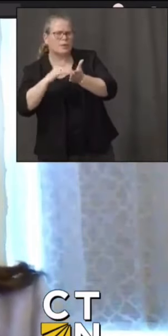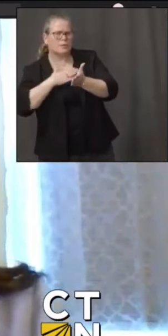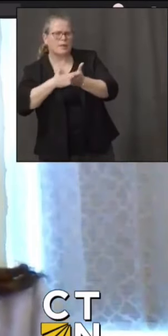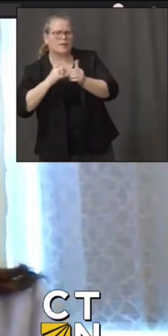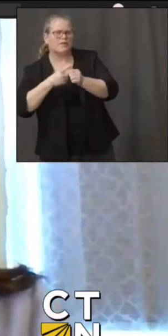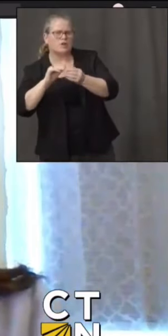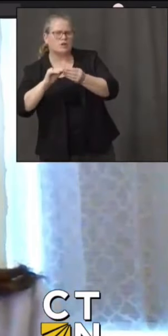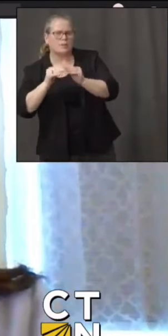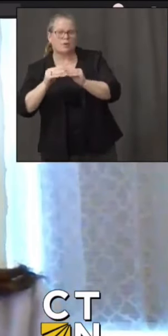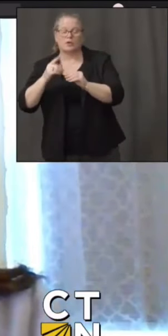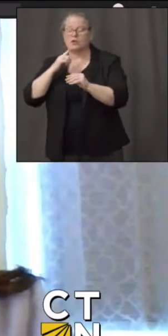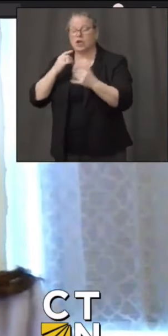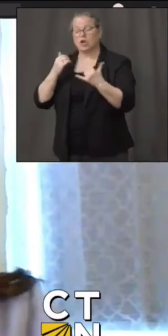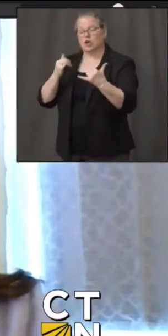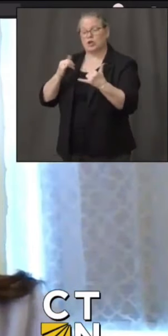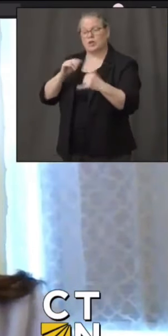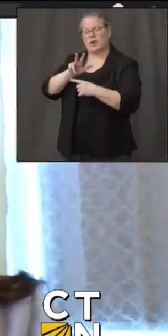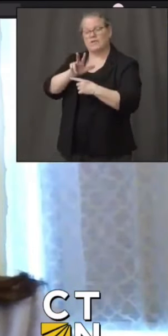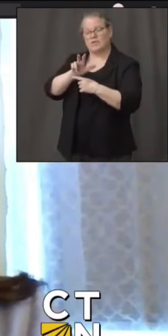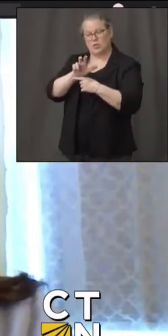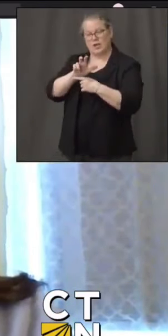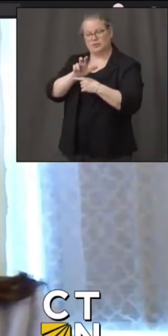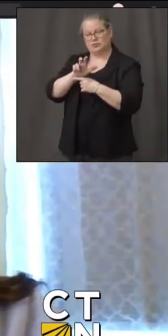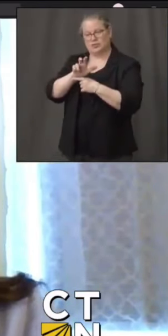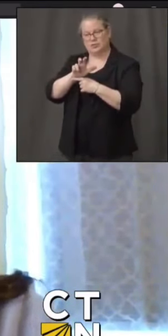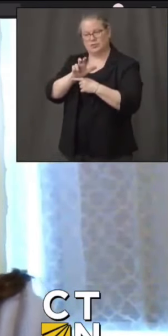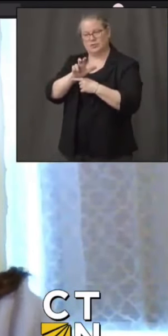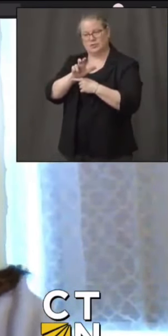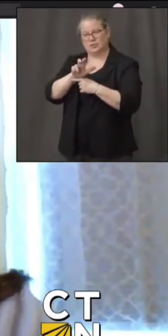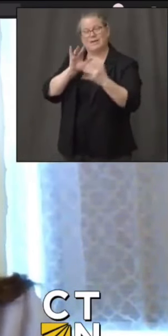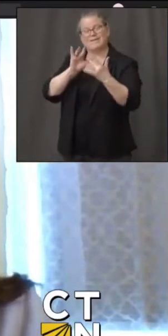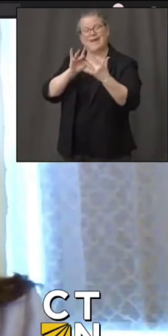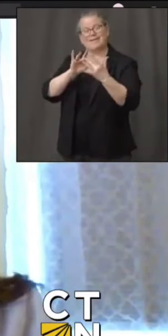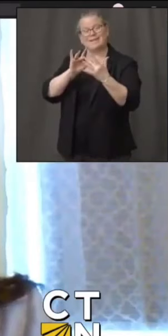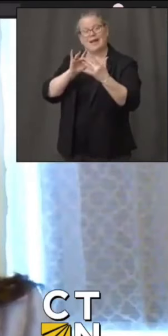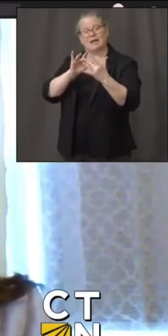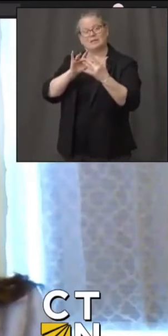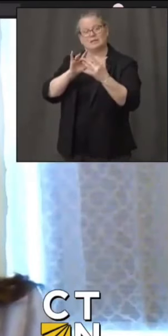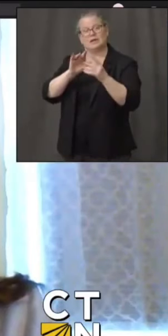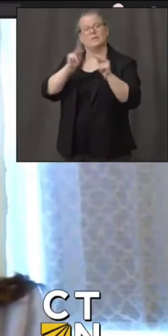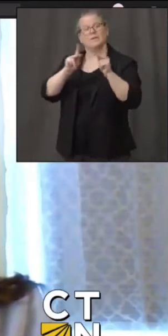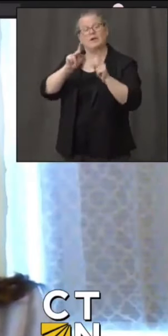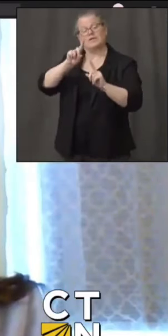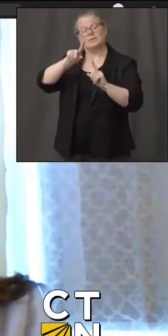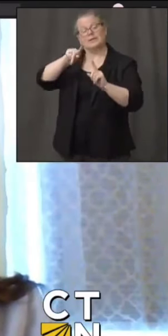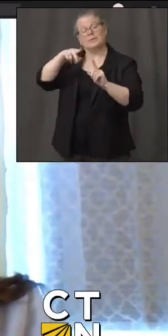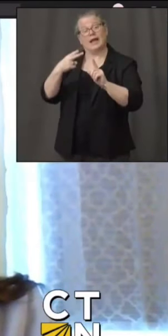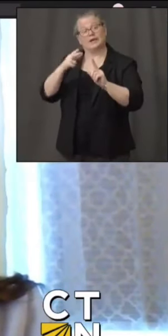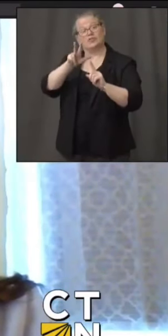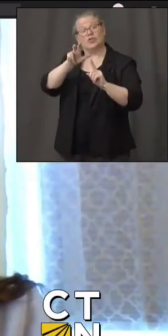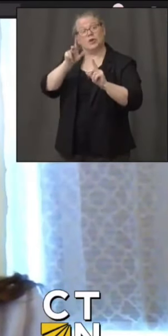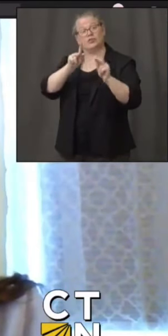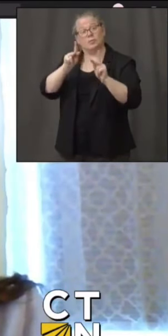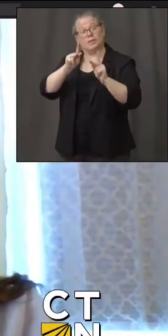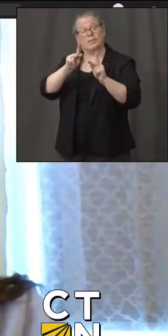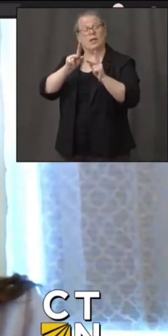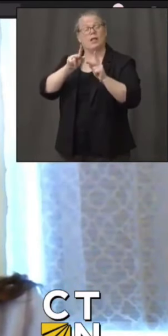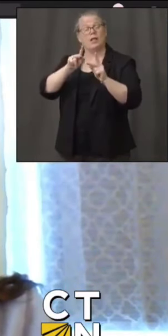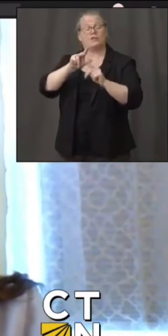Sorry, we currently have 300 contact tracers between DPH and our 64 local health